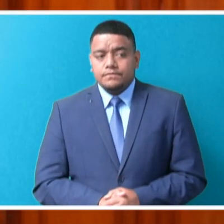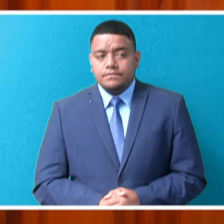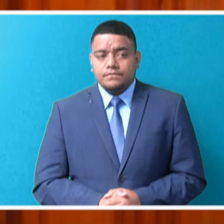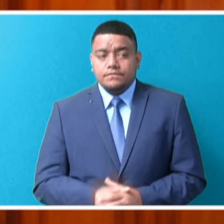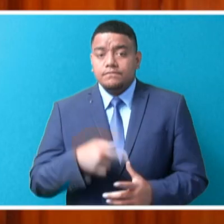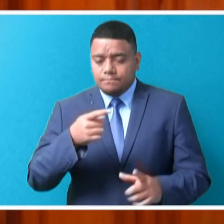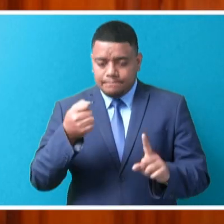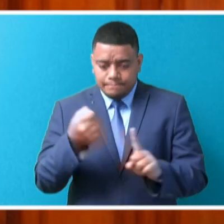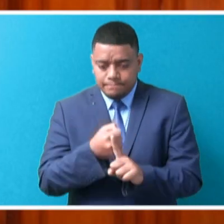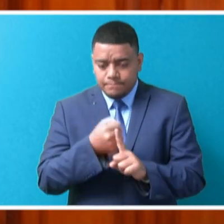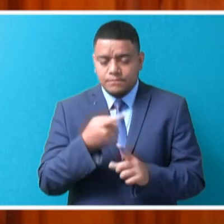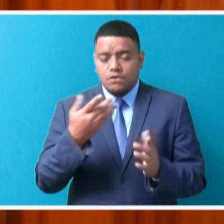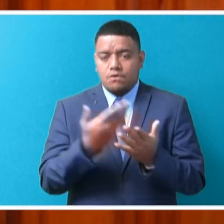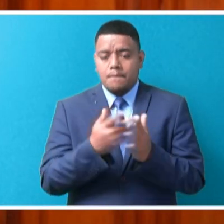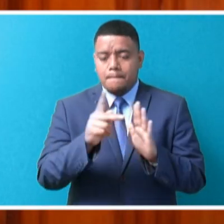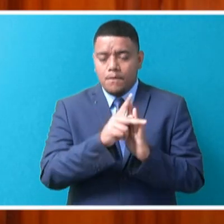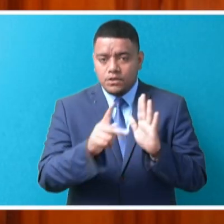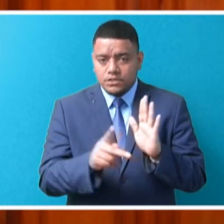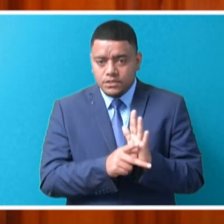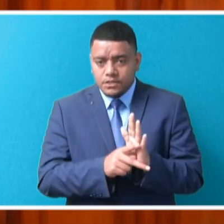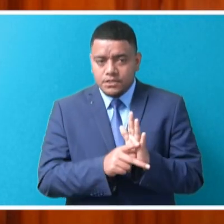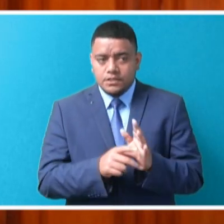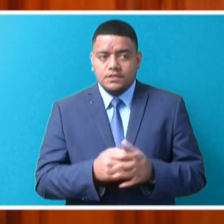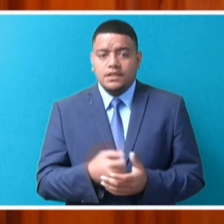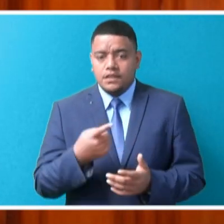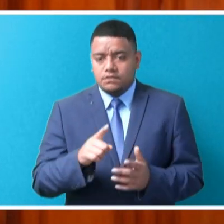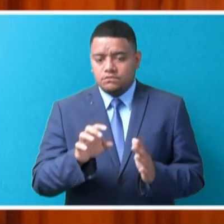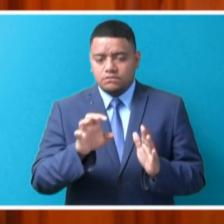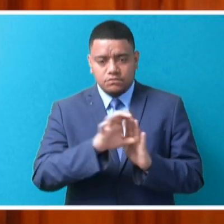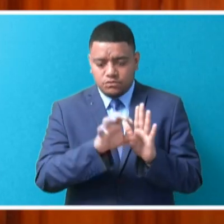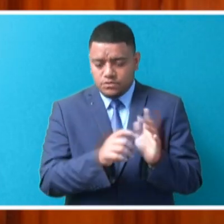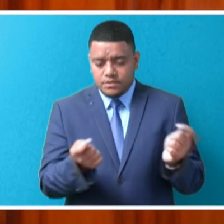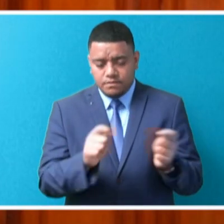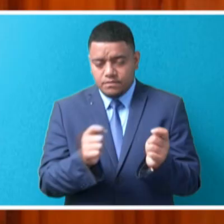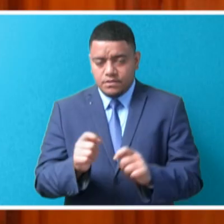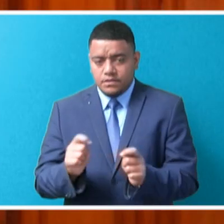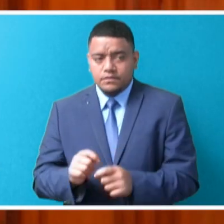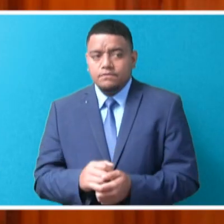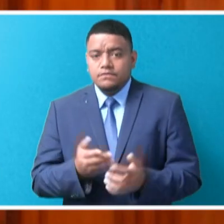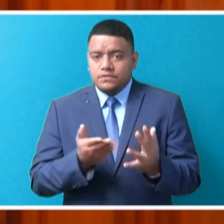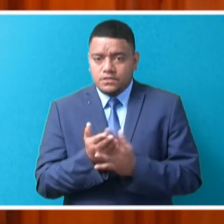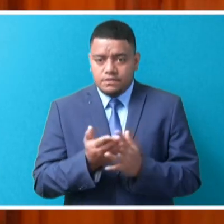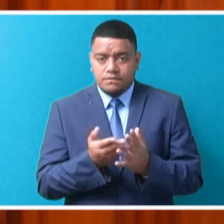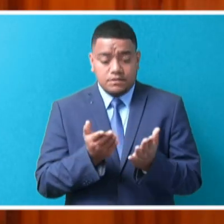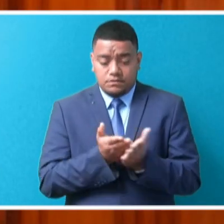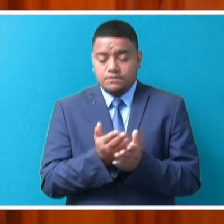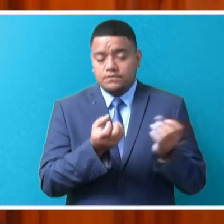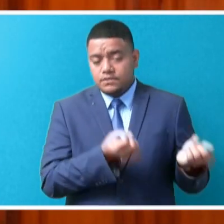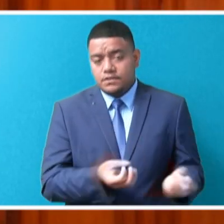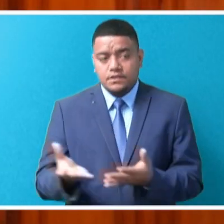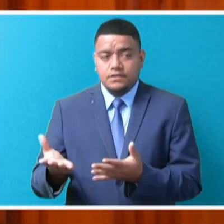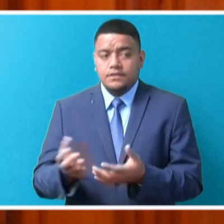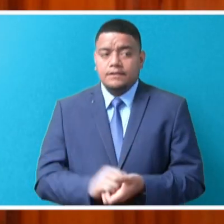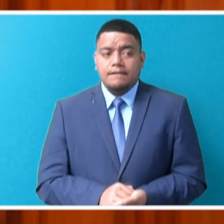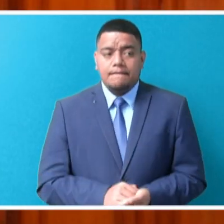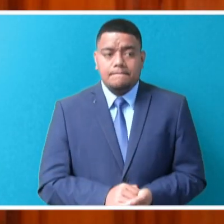emphasis on policy coherence, institutional coordination, and integrated service delivery reflects a governance model